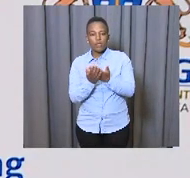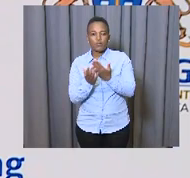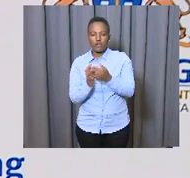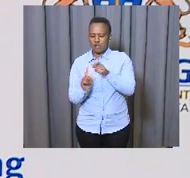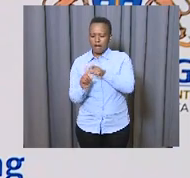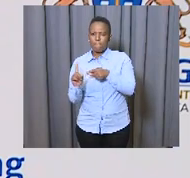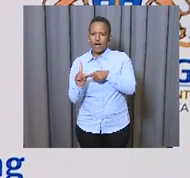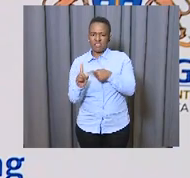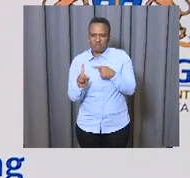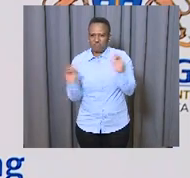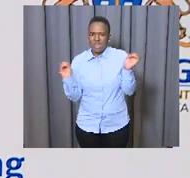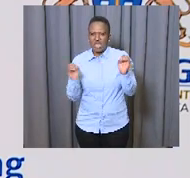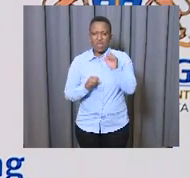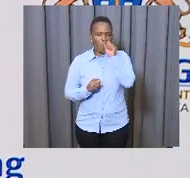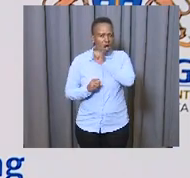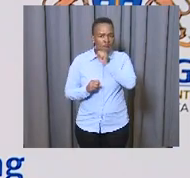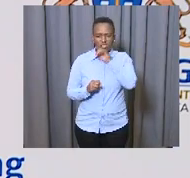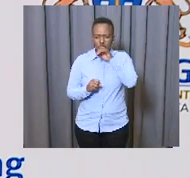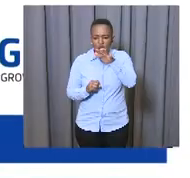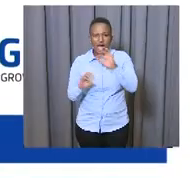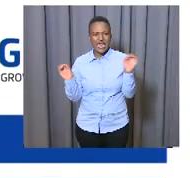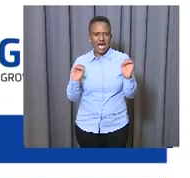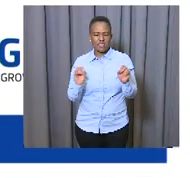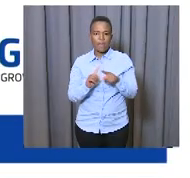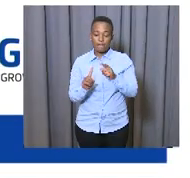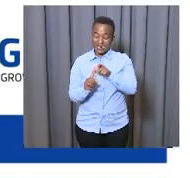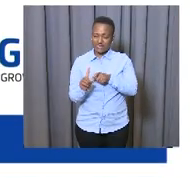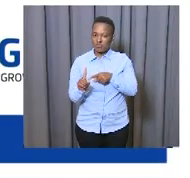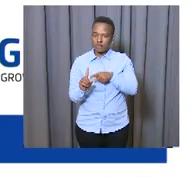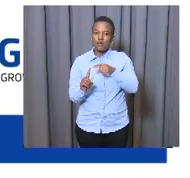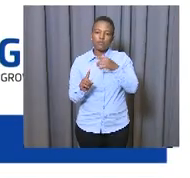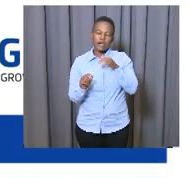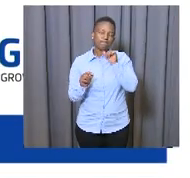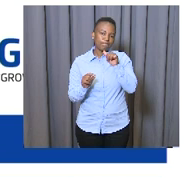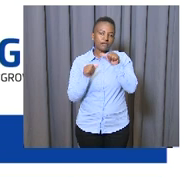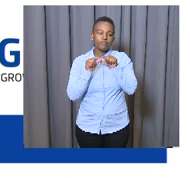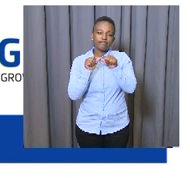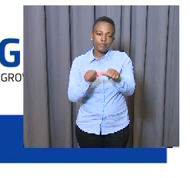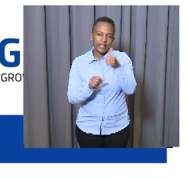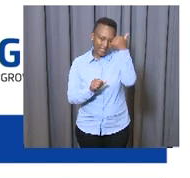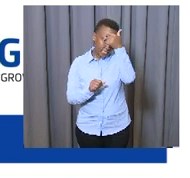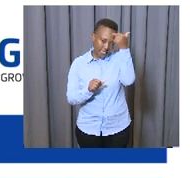symptoms. So, but we still need to do screening. We are still doing screening